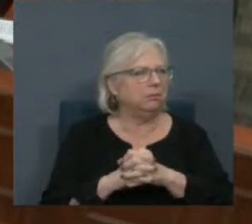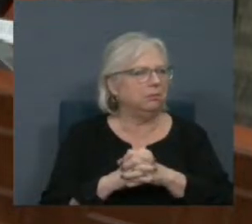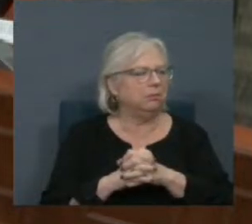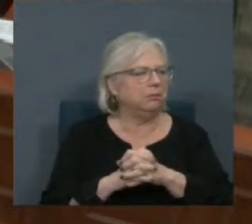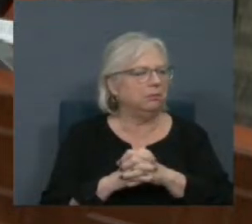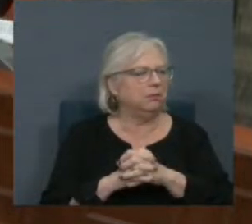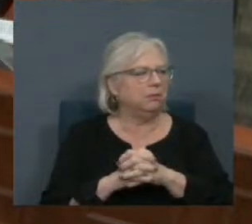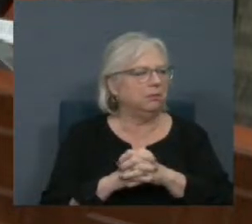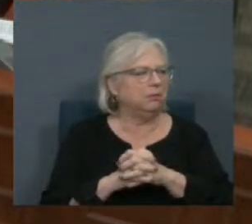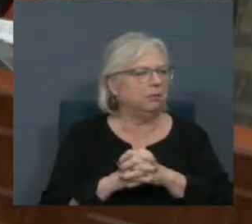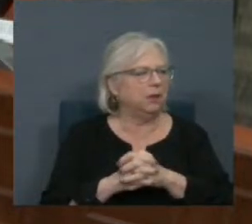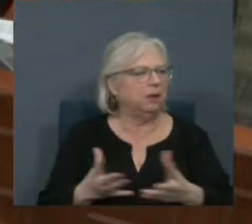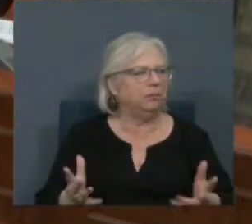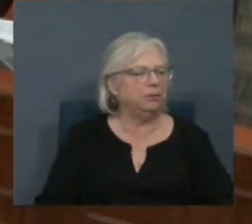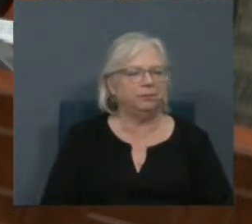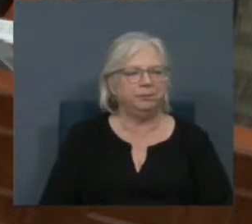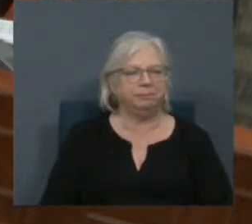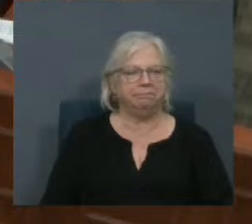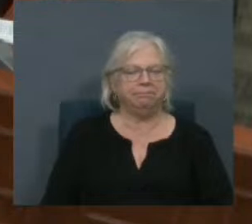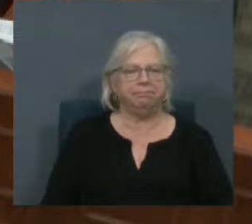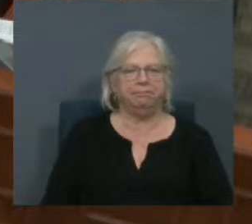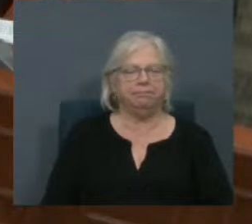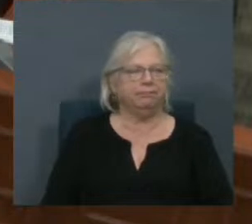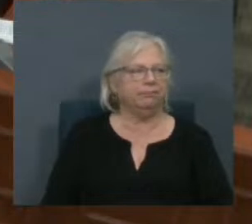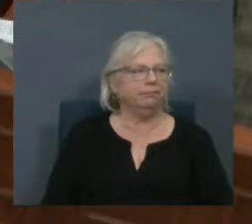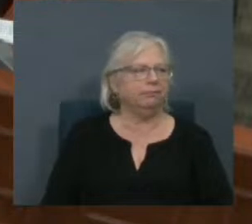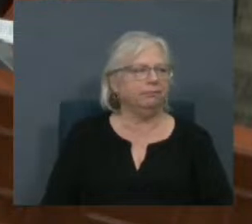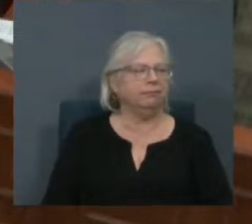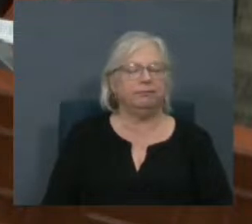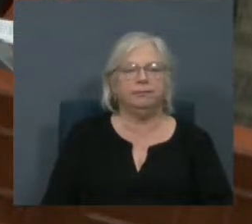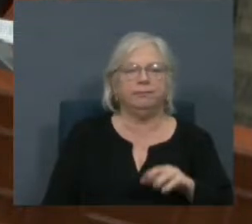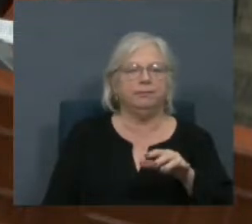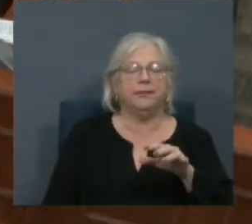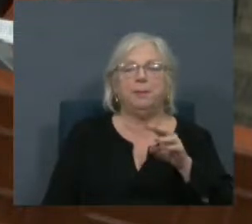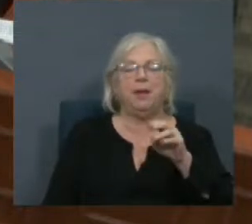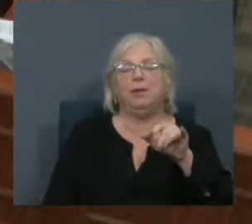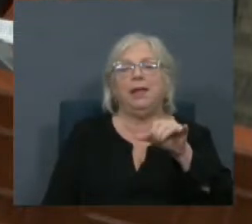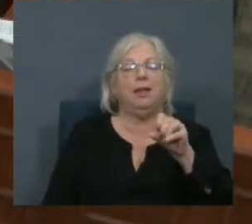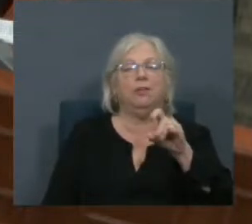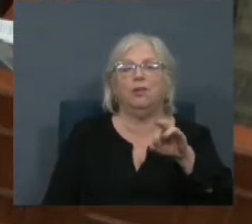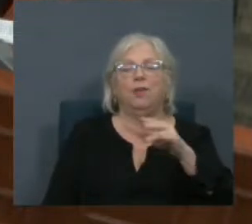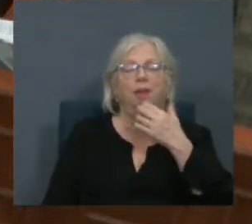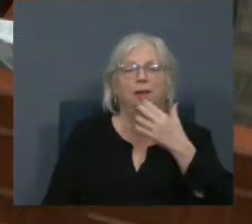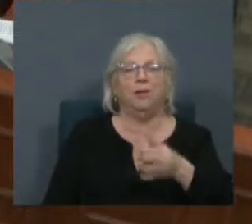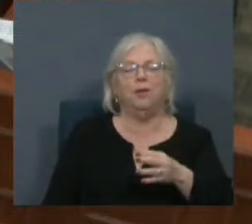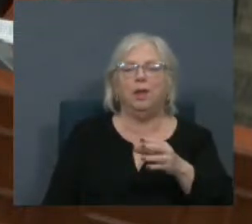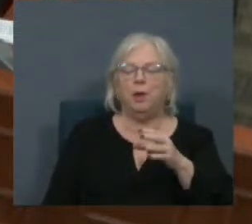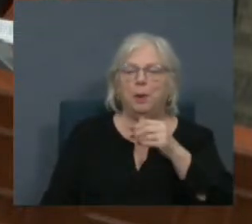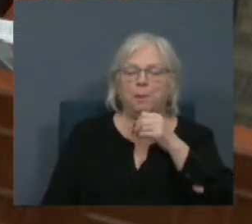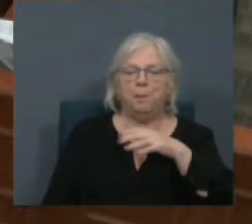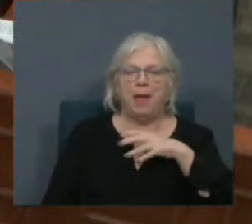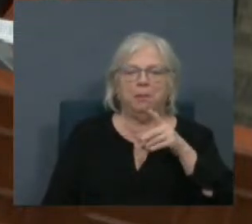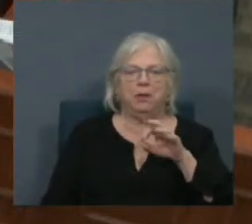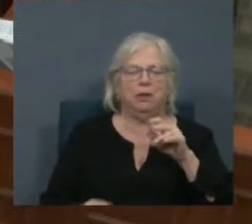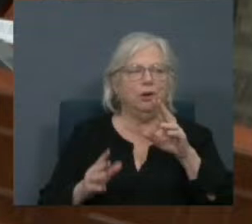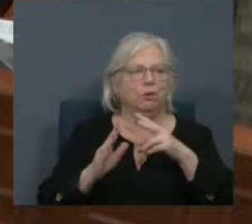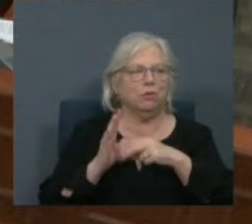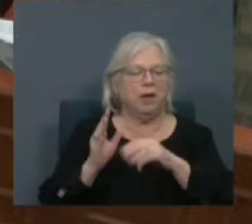in favor of the emergency clause, so you have my thoughts. Yes, sir. Thank you. Madam Clerk, if you would, please read item